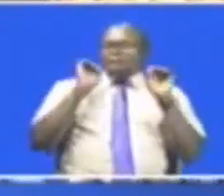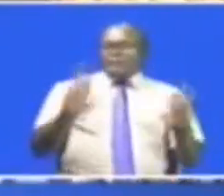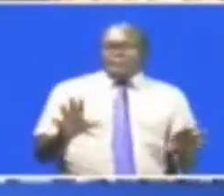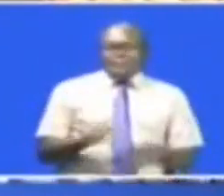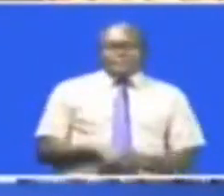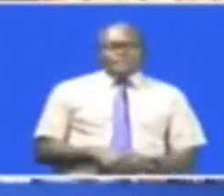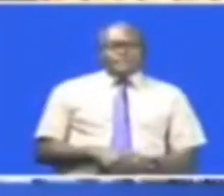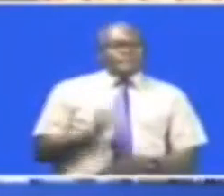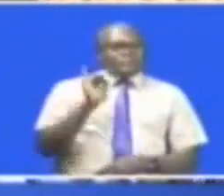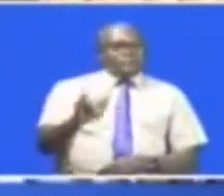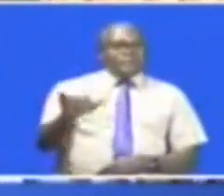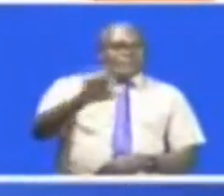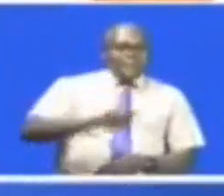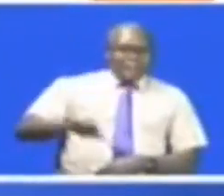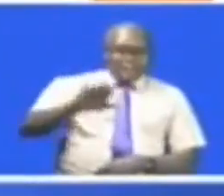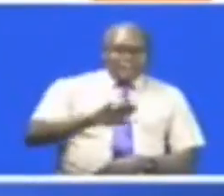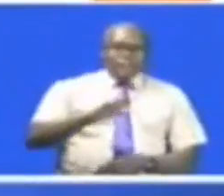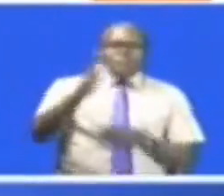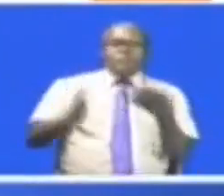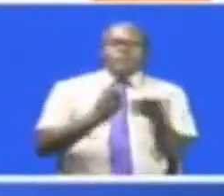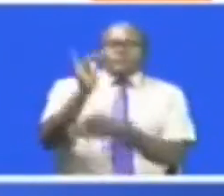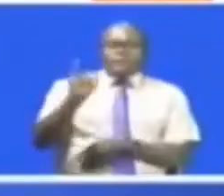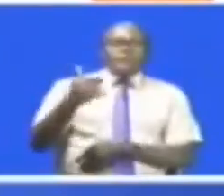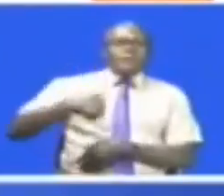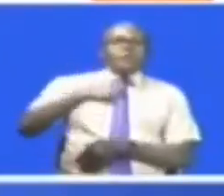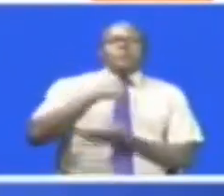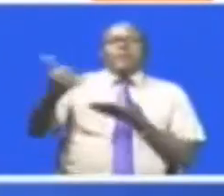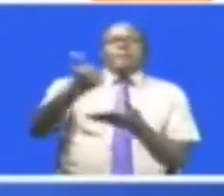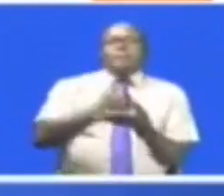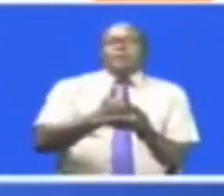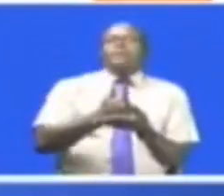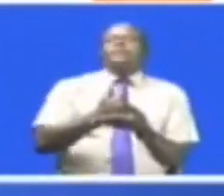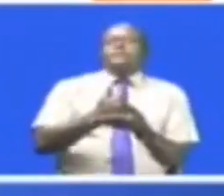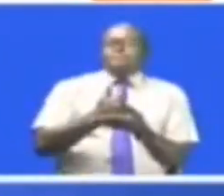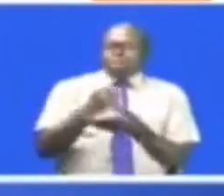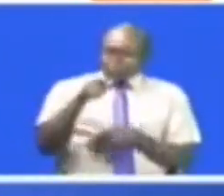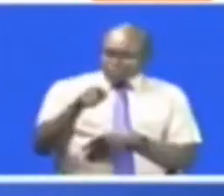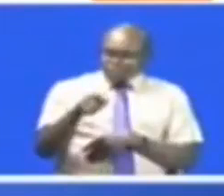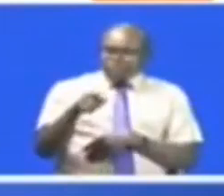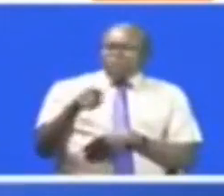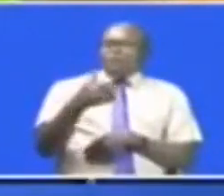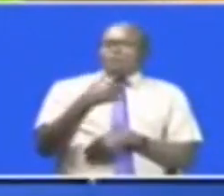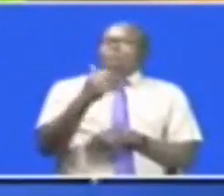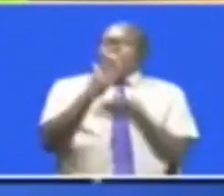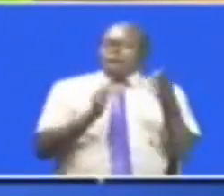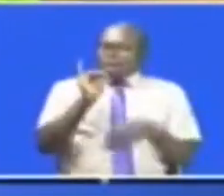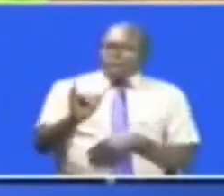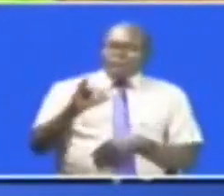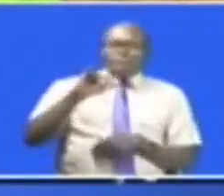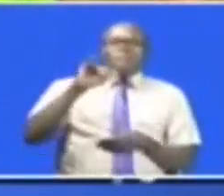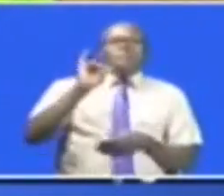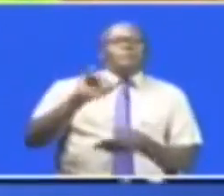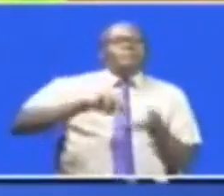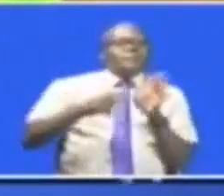allocations on that line to ensure that we are employing clinic officers at least to even half of that, which